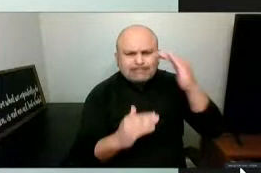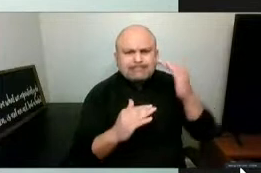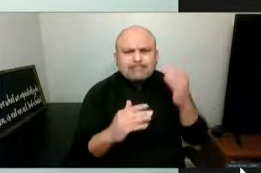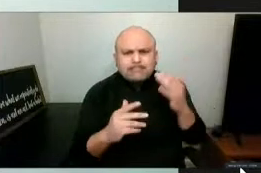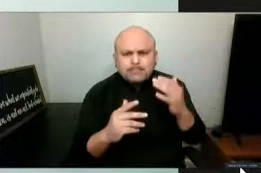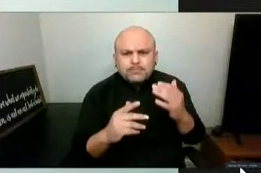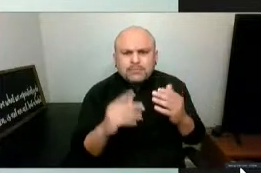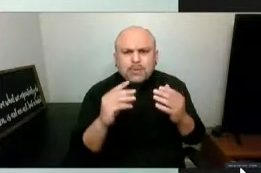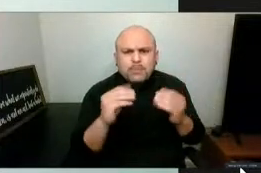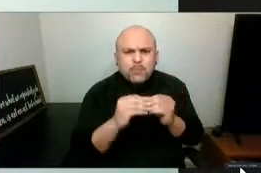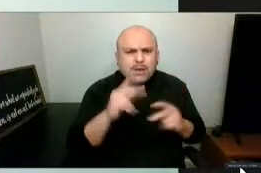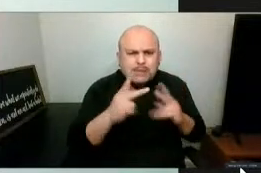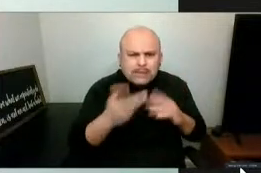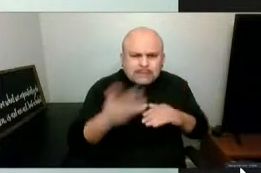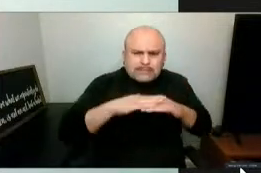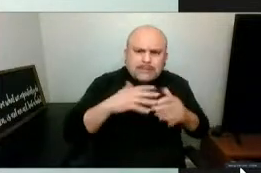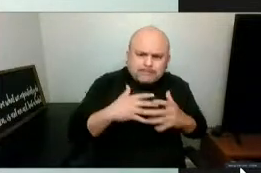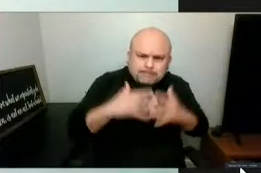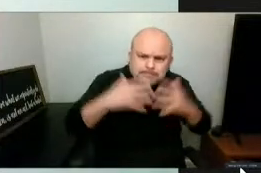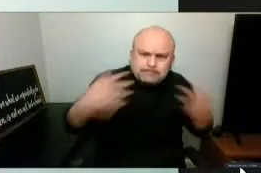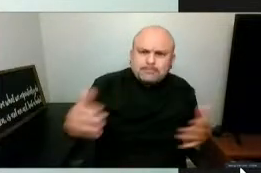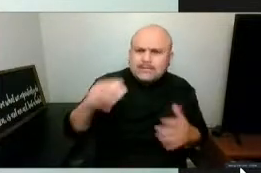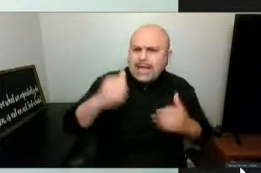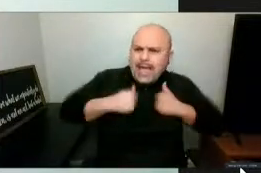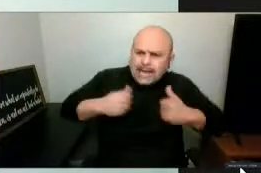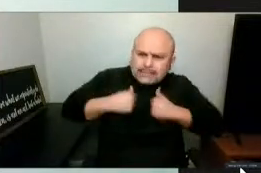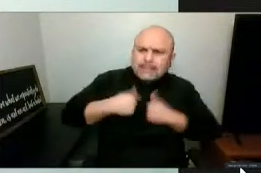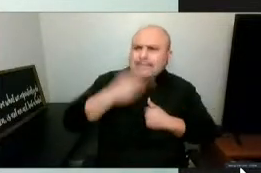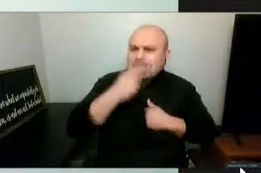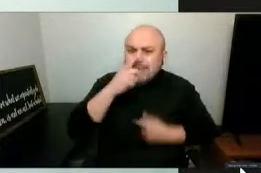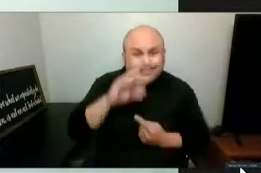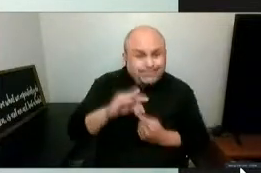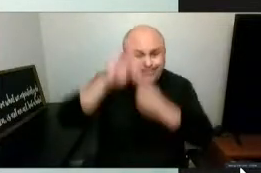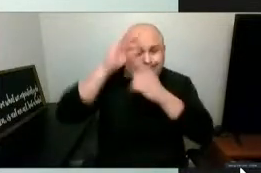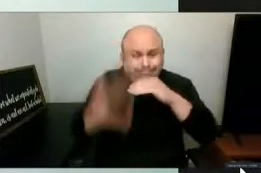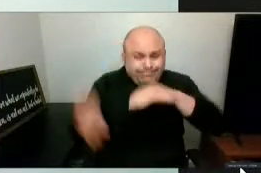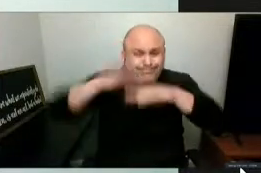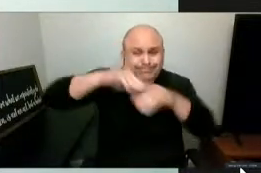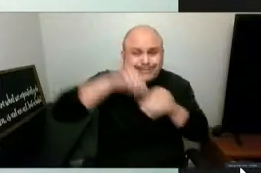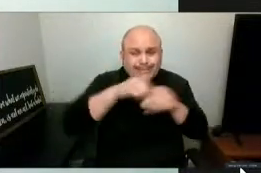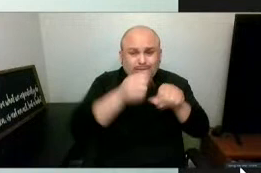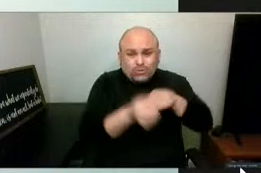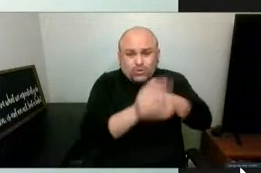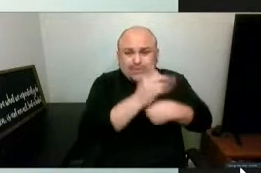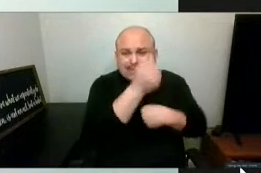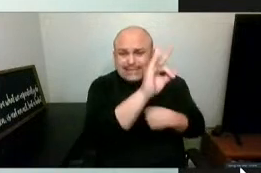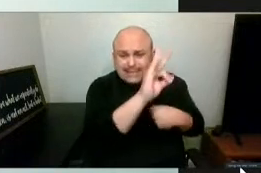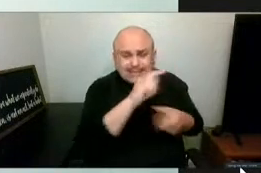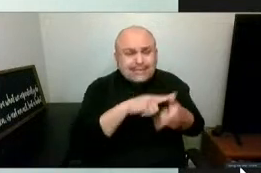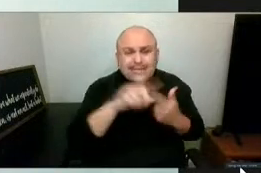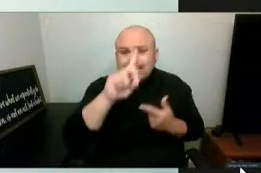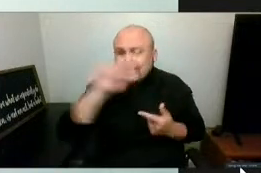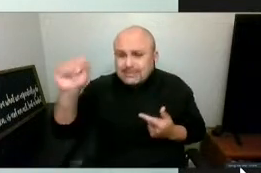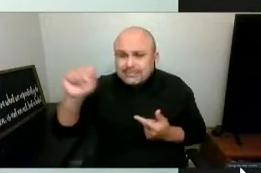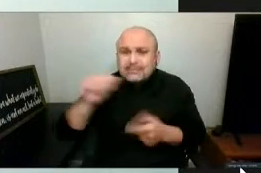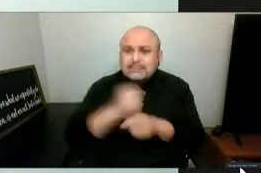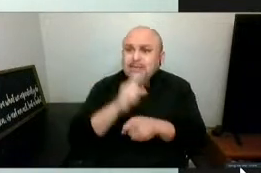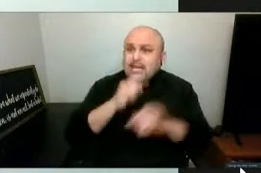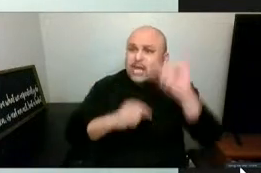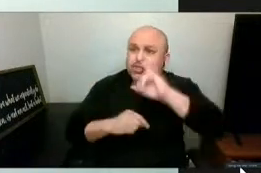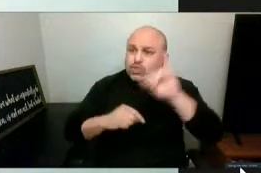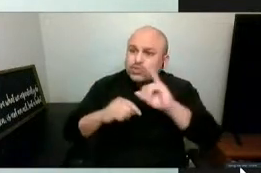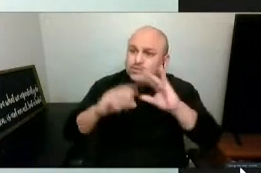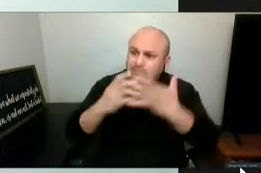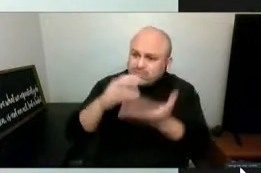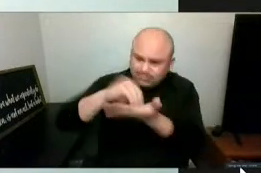asthma, diabetes, and particularly in COVID-19. Disparities by disability and insurance status are well documented.